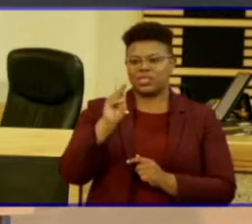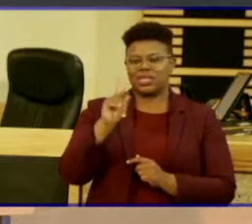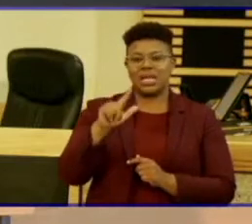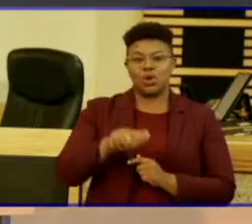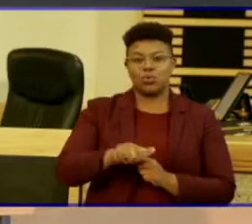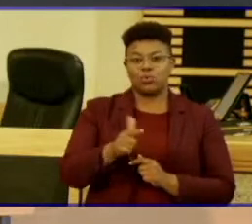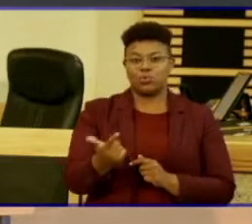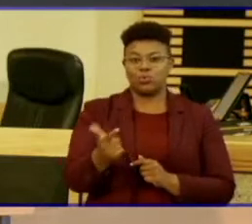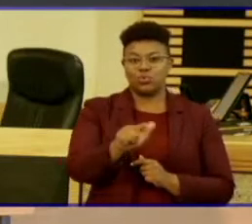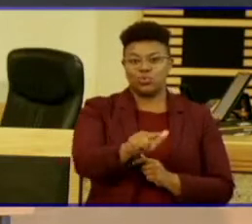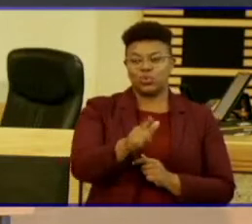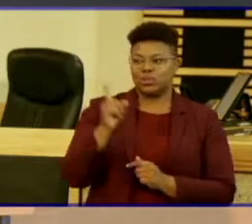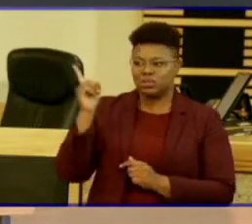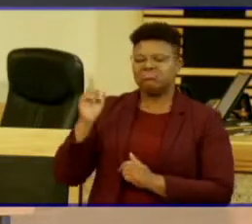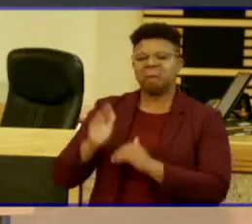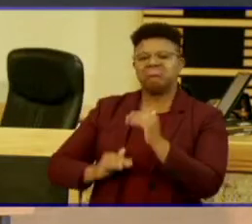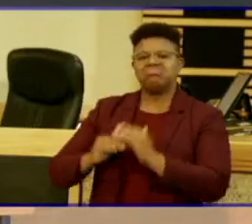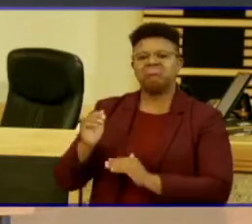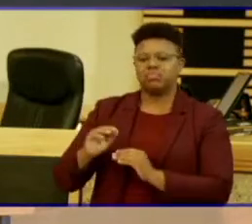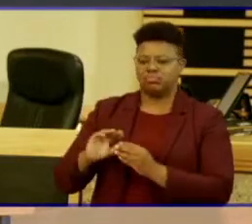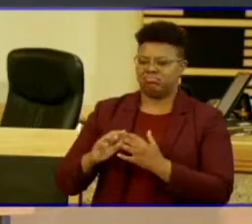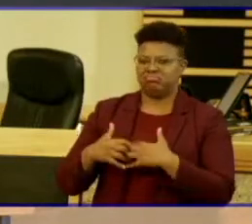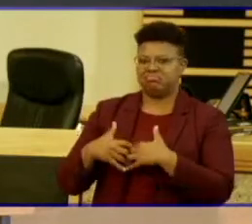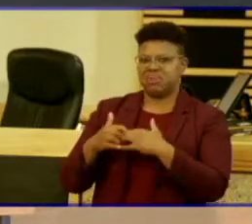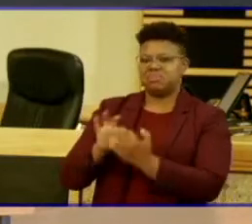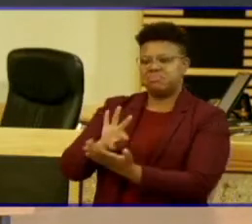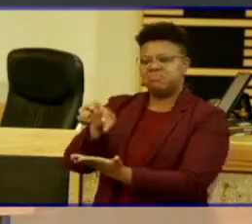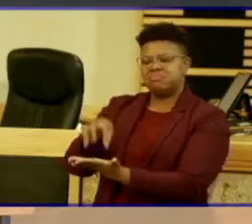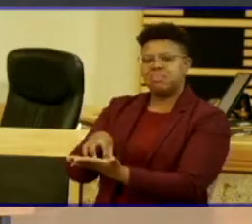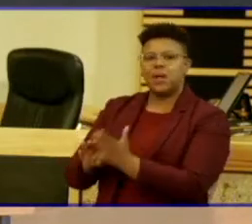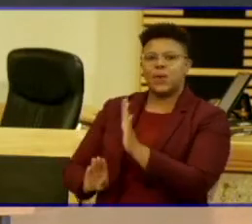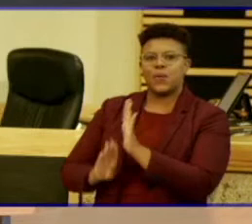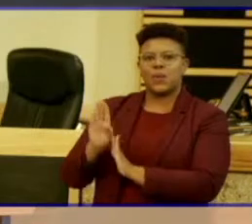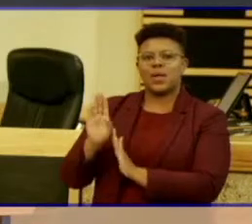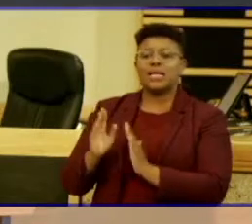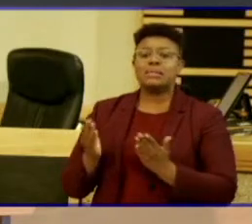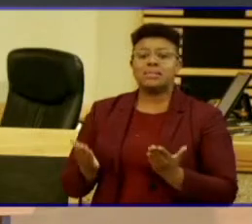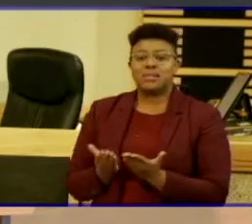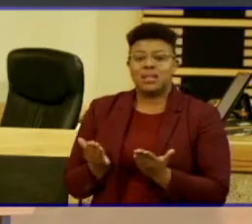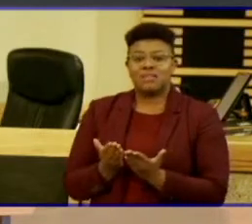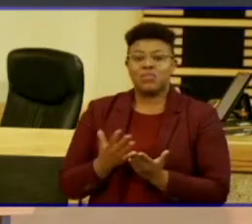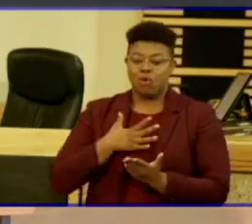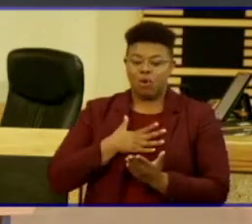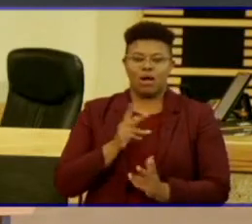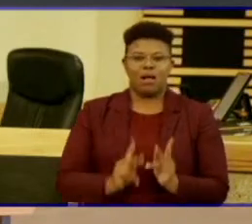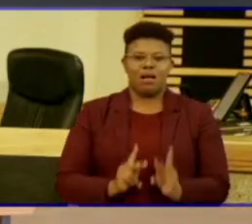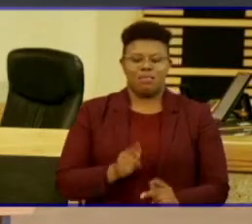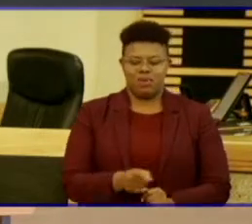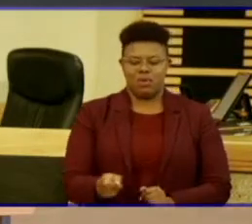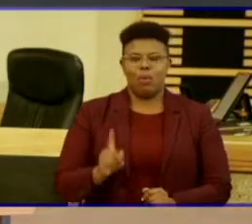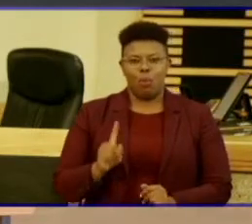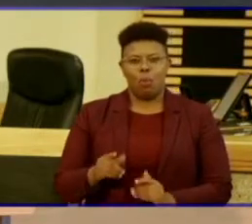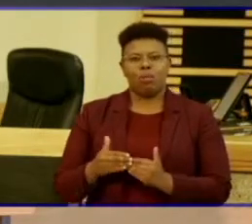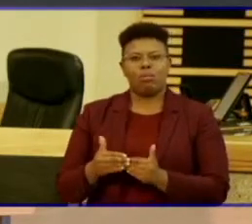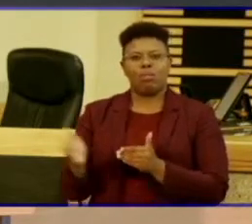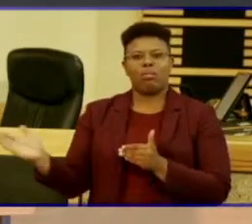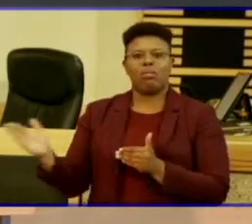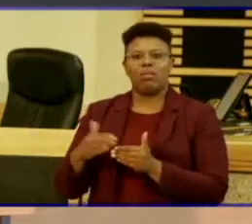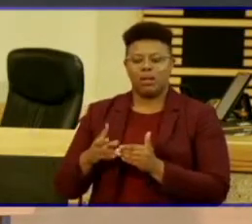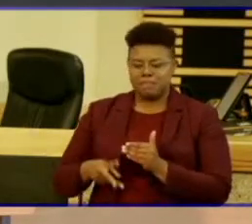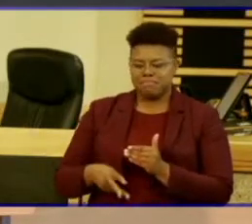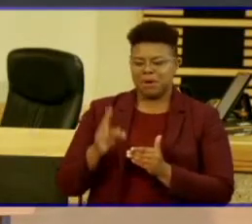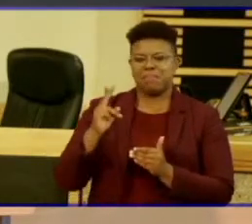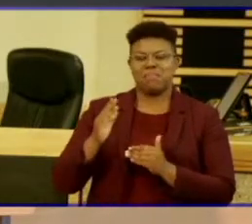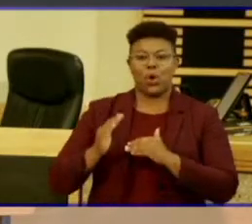the Department of Home Affairs as part of improving of services to our people, and it is ready to be opened